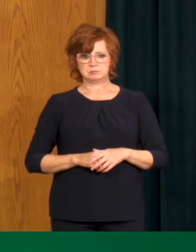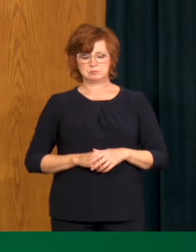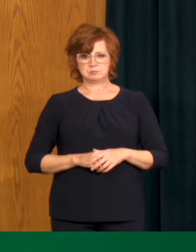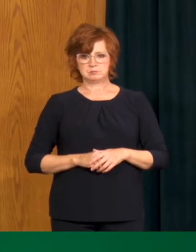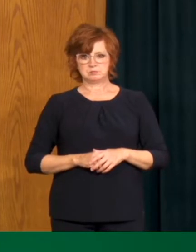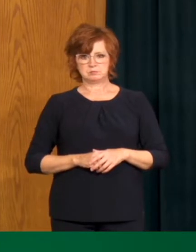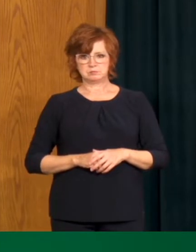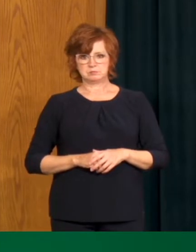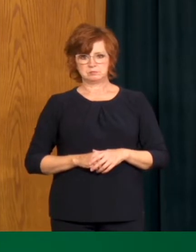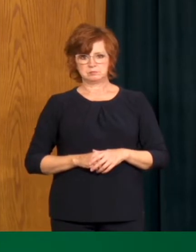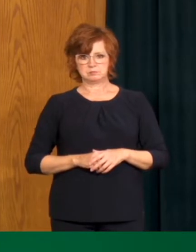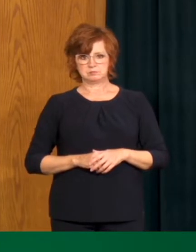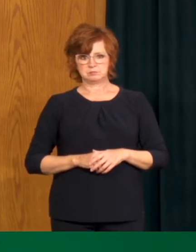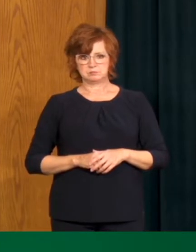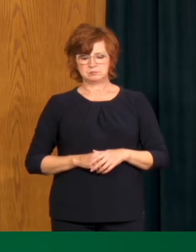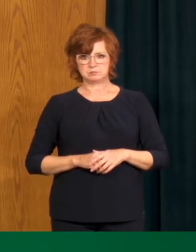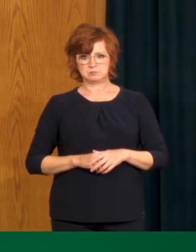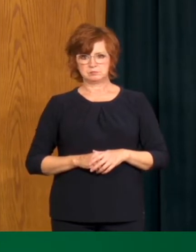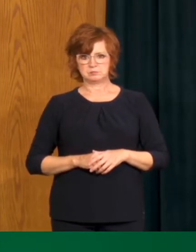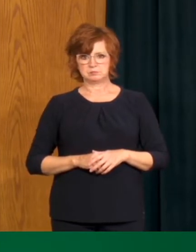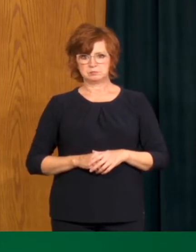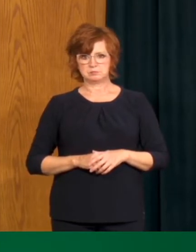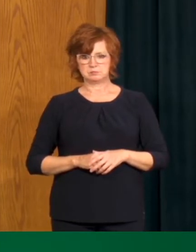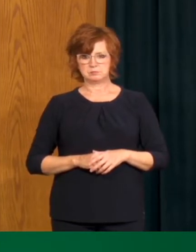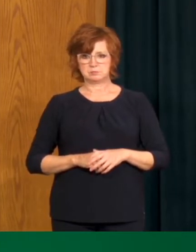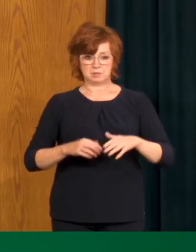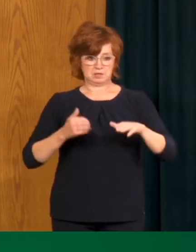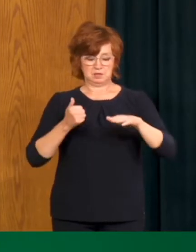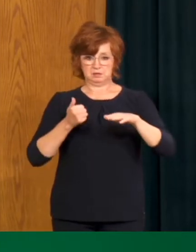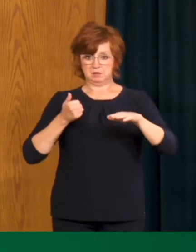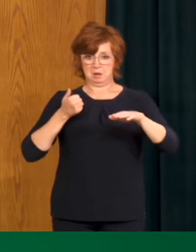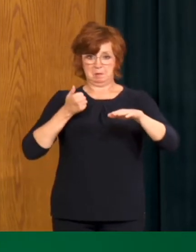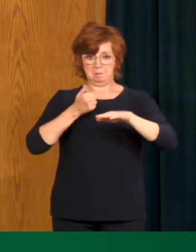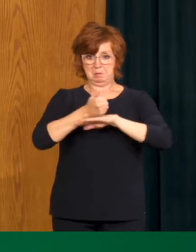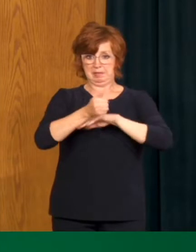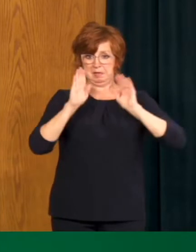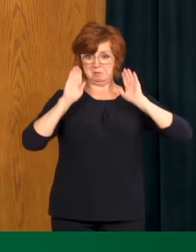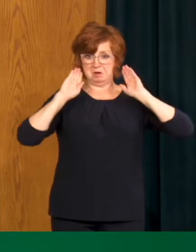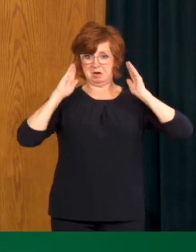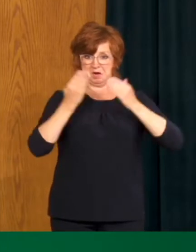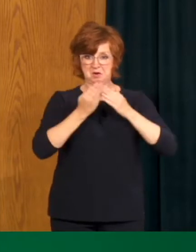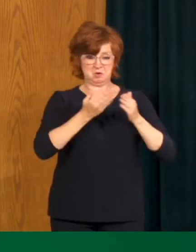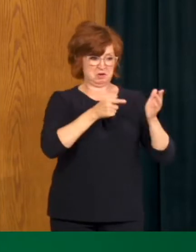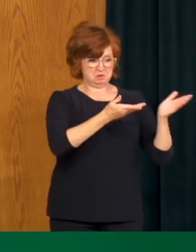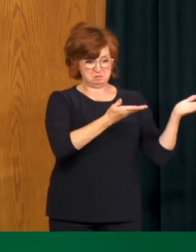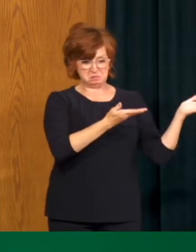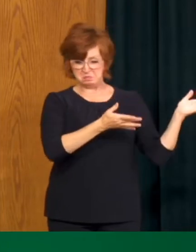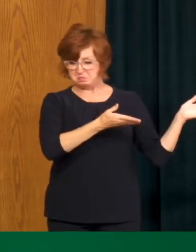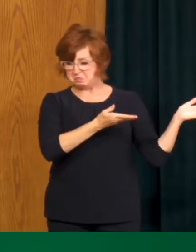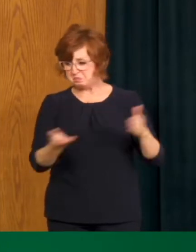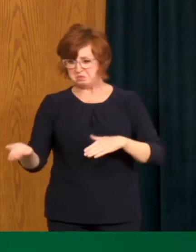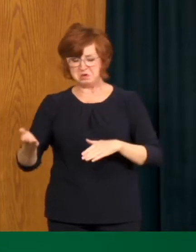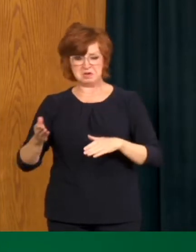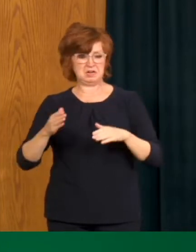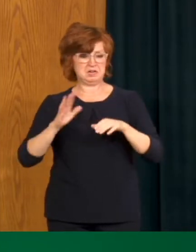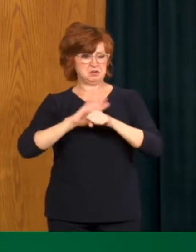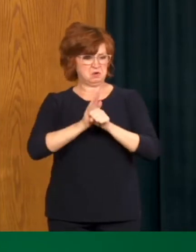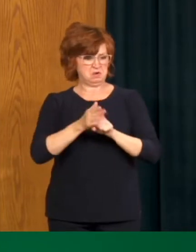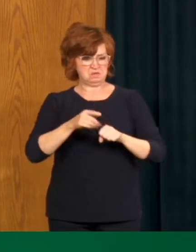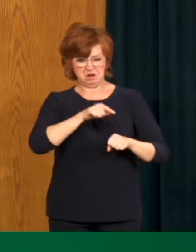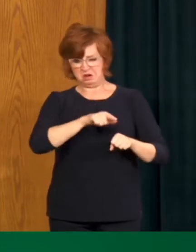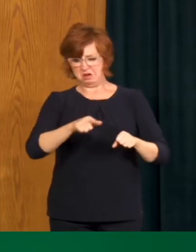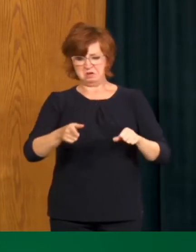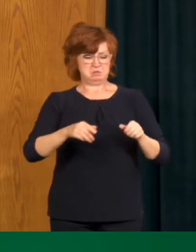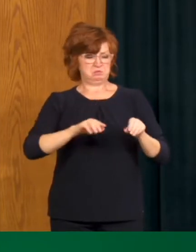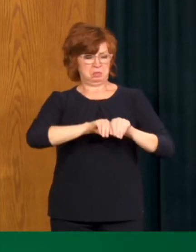bring COVID to Saskatchewan. Just like any resident of this province, we have to be aware of what we need to